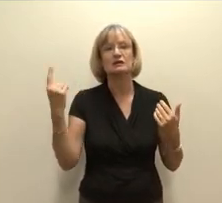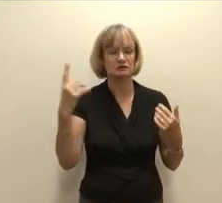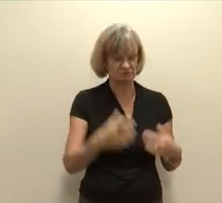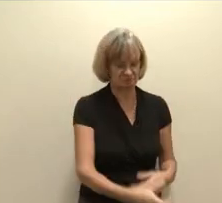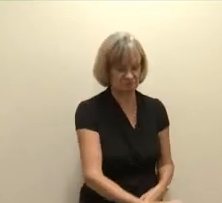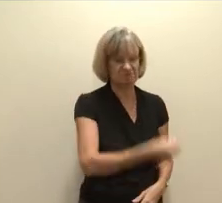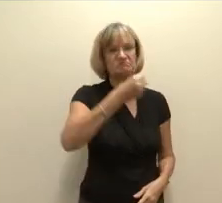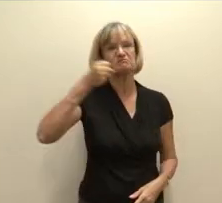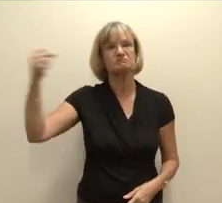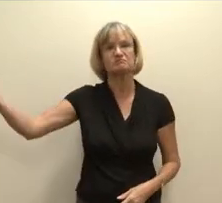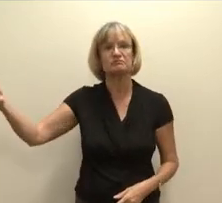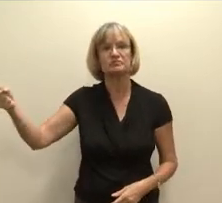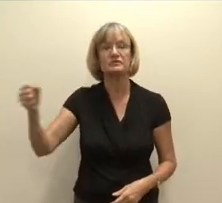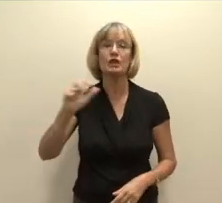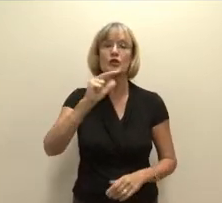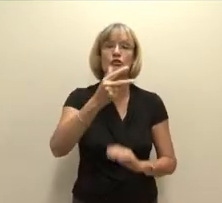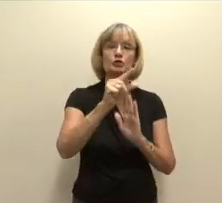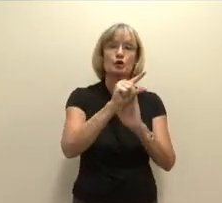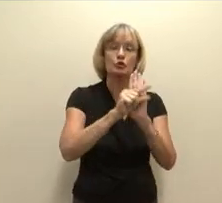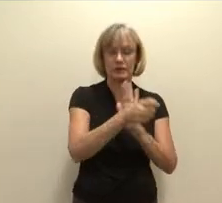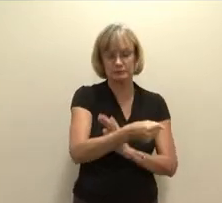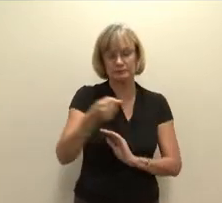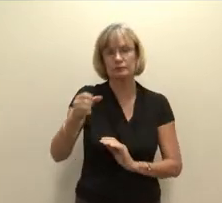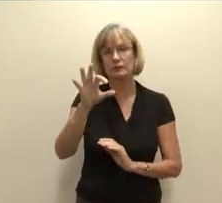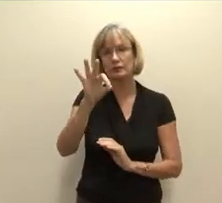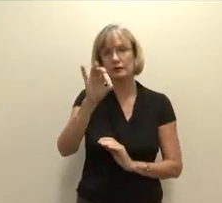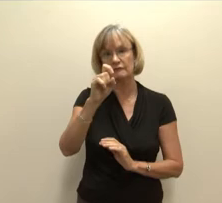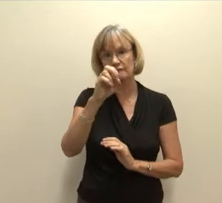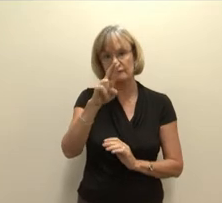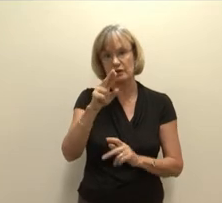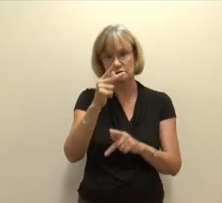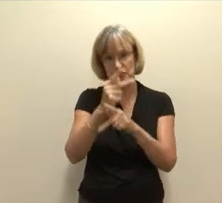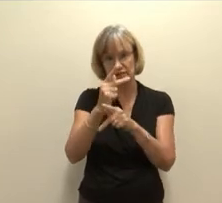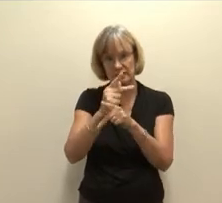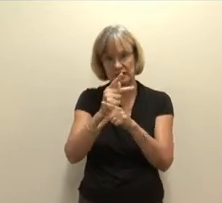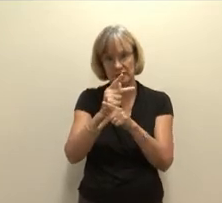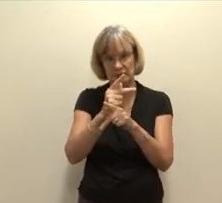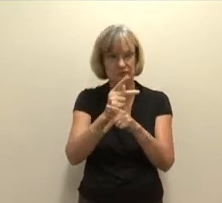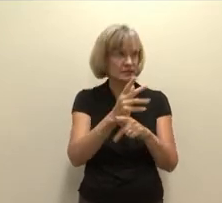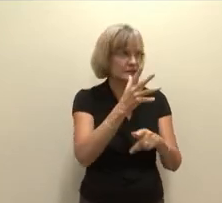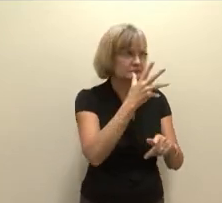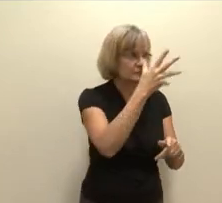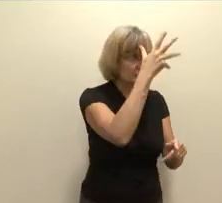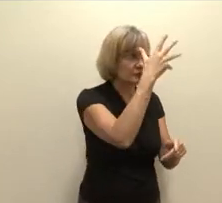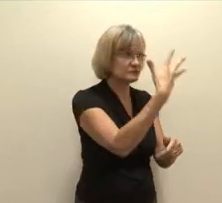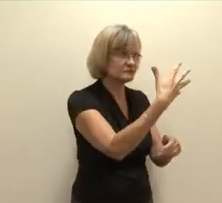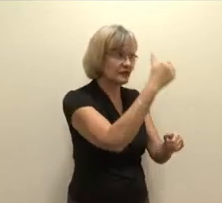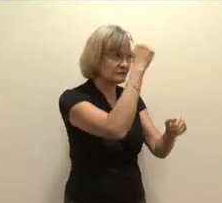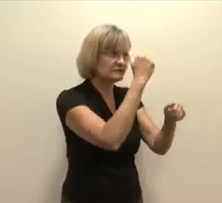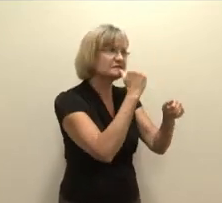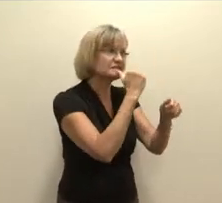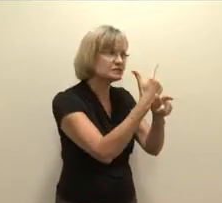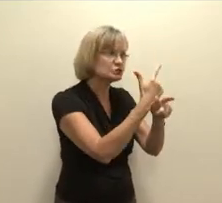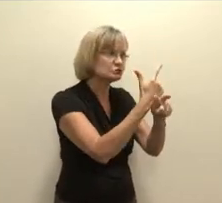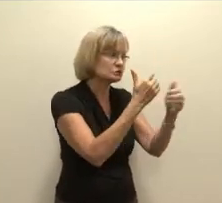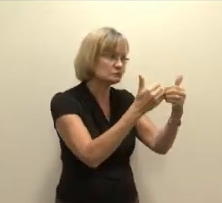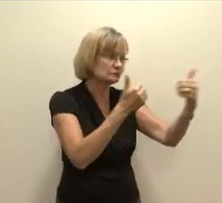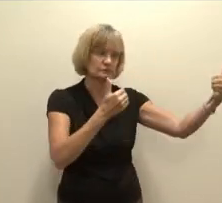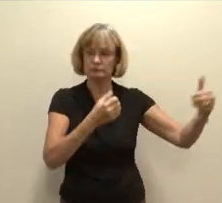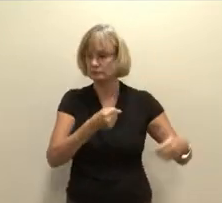third grade, she was placed into foster care. She was separated from her parents and her five sisters.